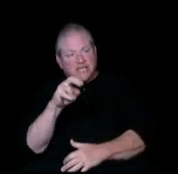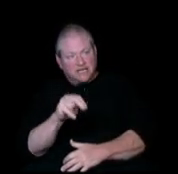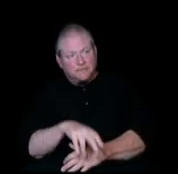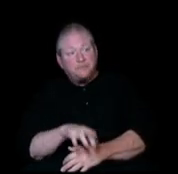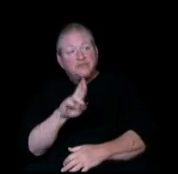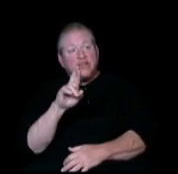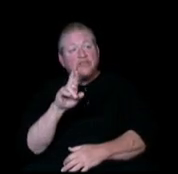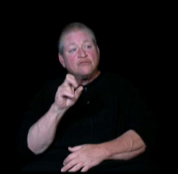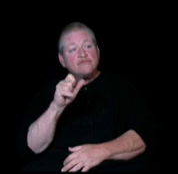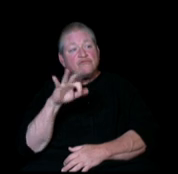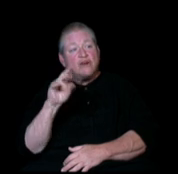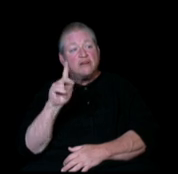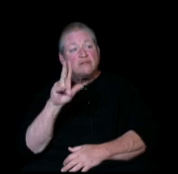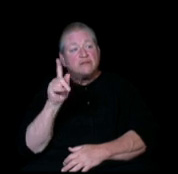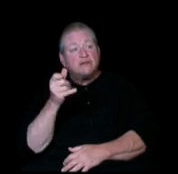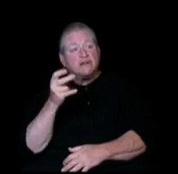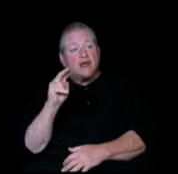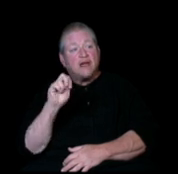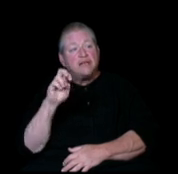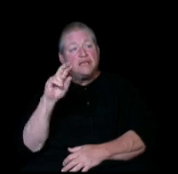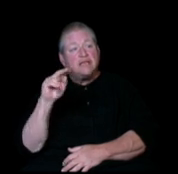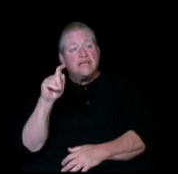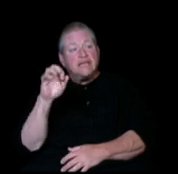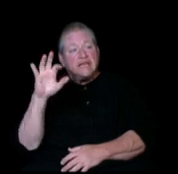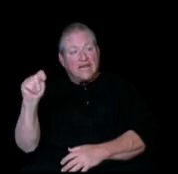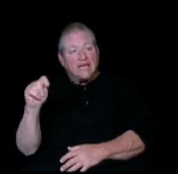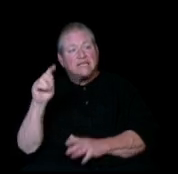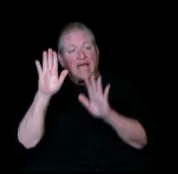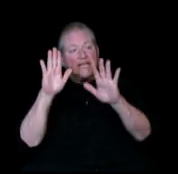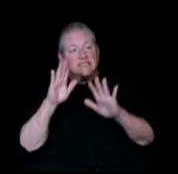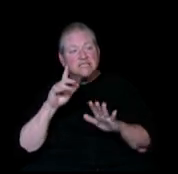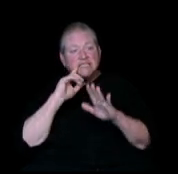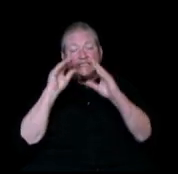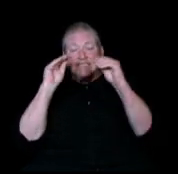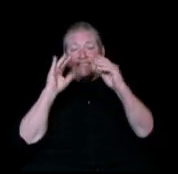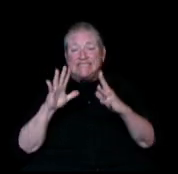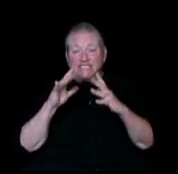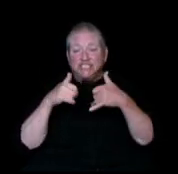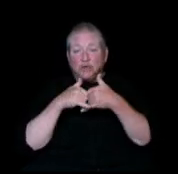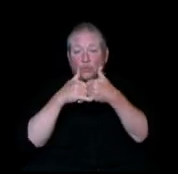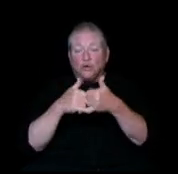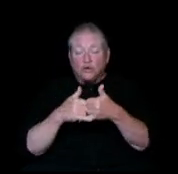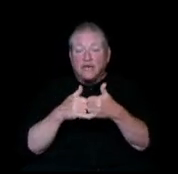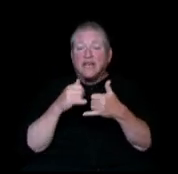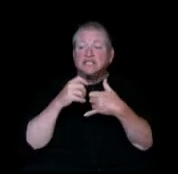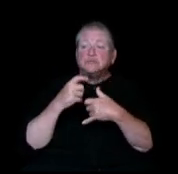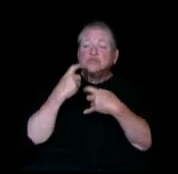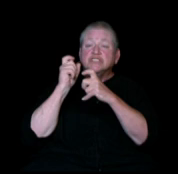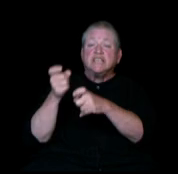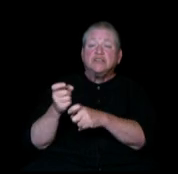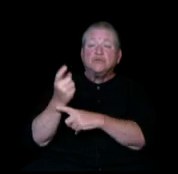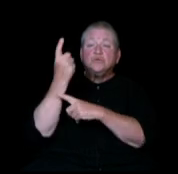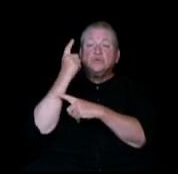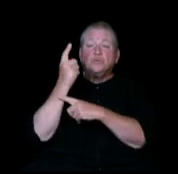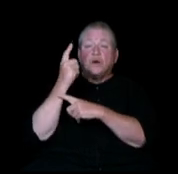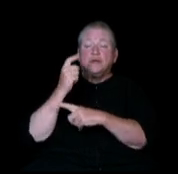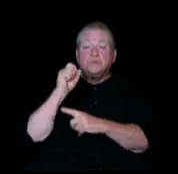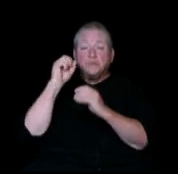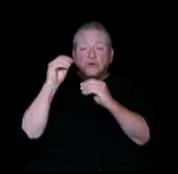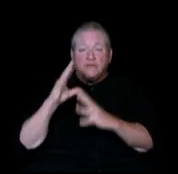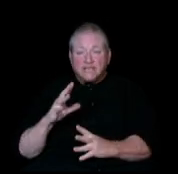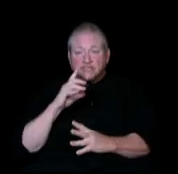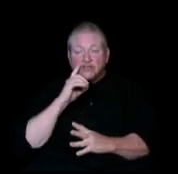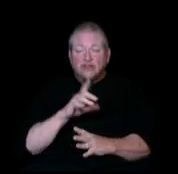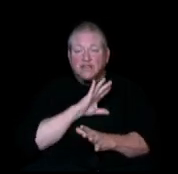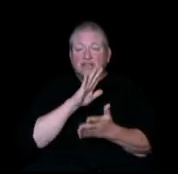Janine. The Ronald KleinConnect Excellence in Teaching Award is presented annually to one instructor or visiting faculty member from the